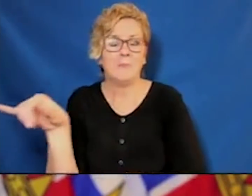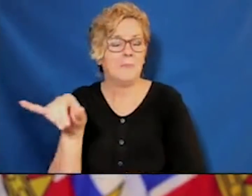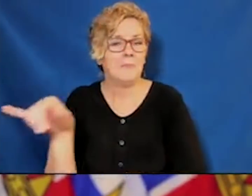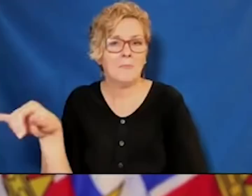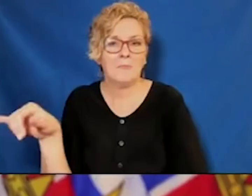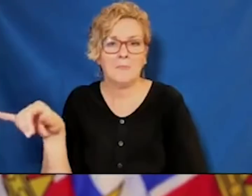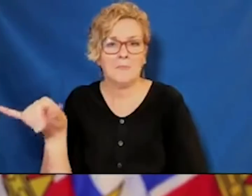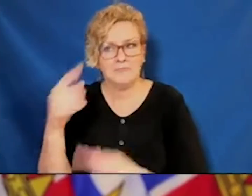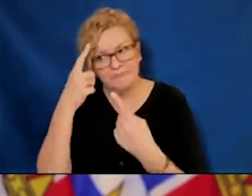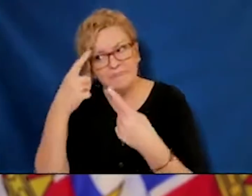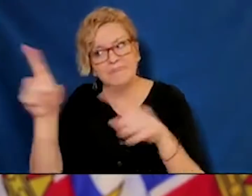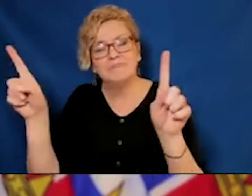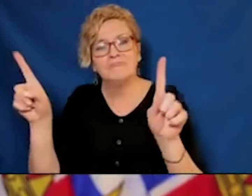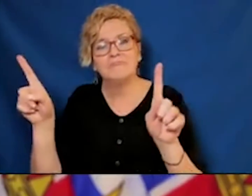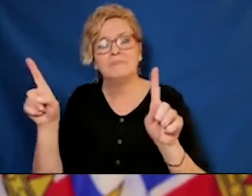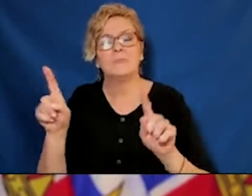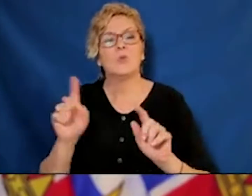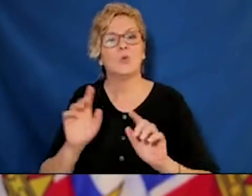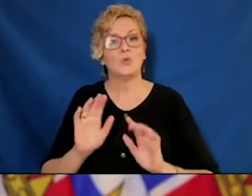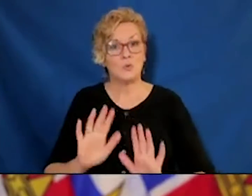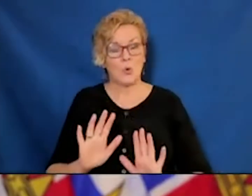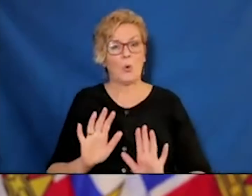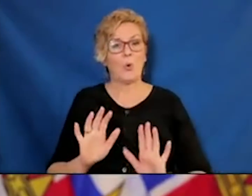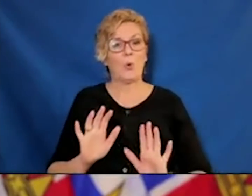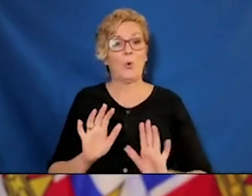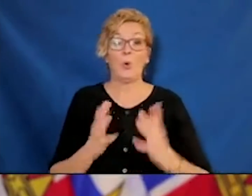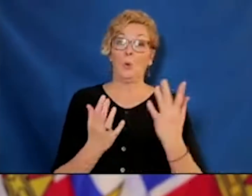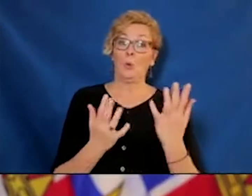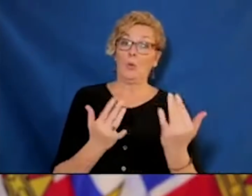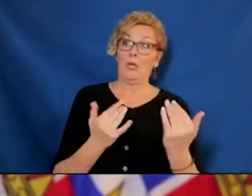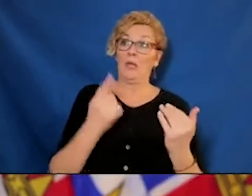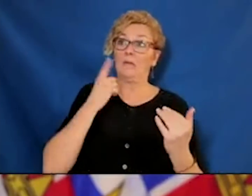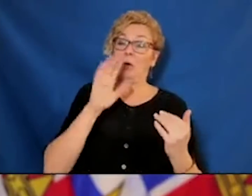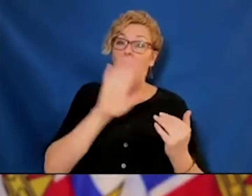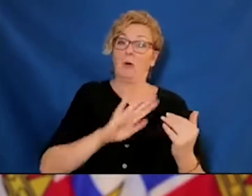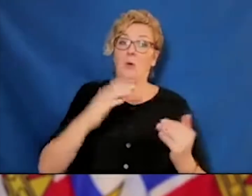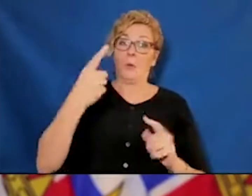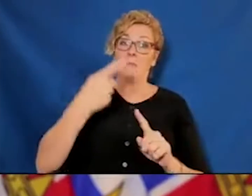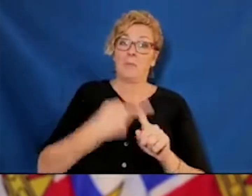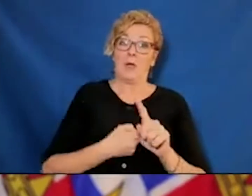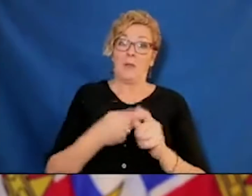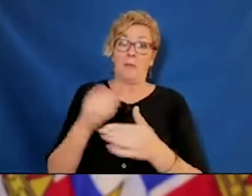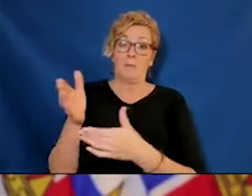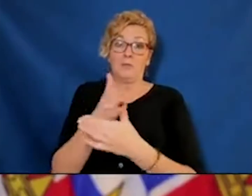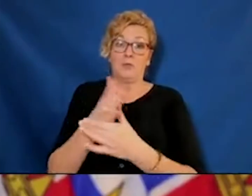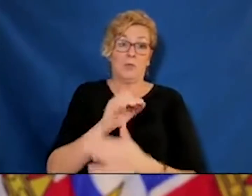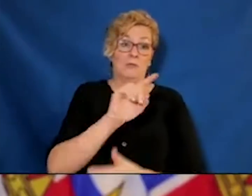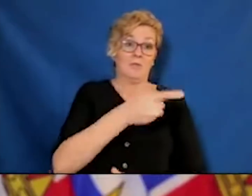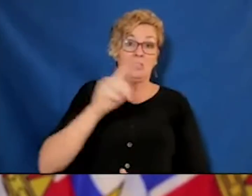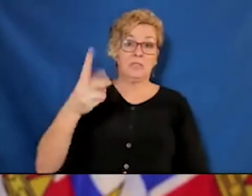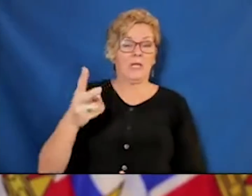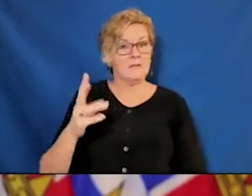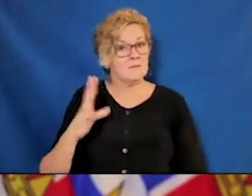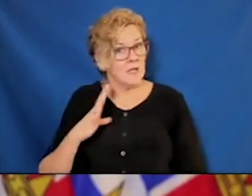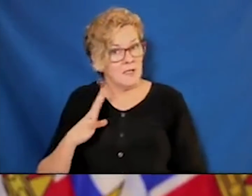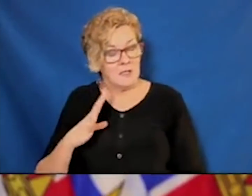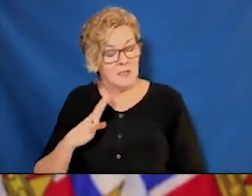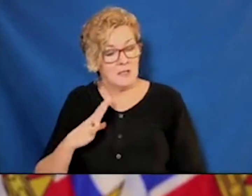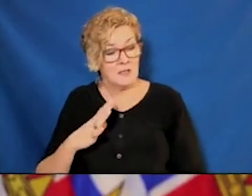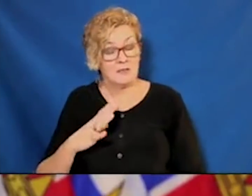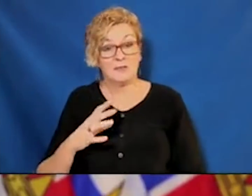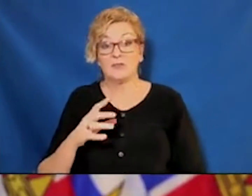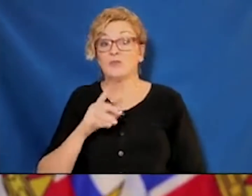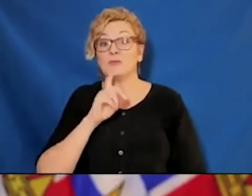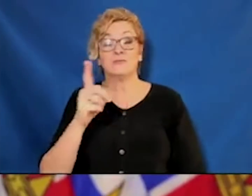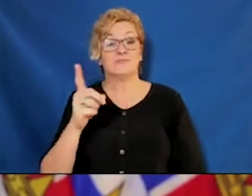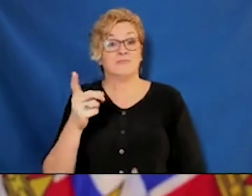not to give the second dose too soon, because your body does not have time to build up that priming in the immune system,